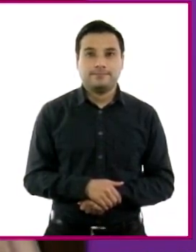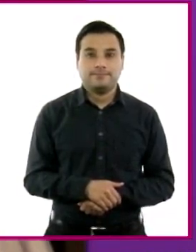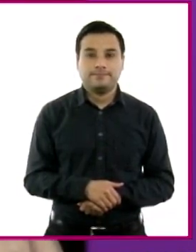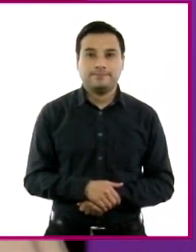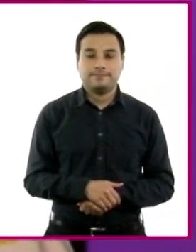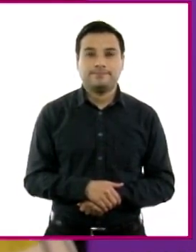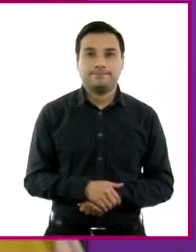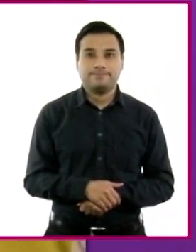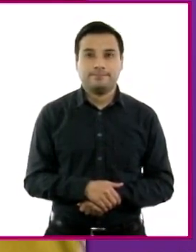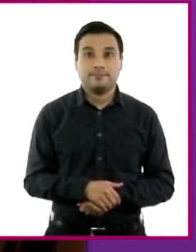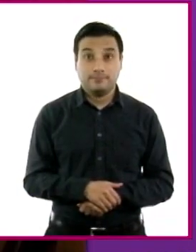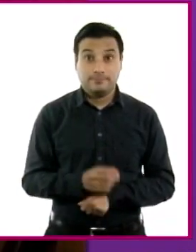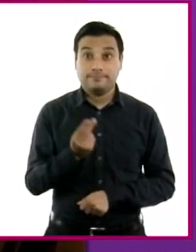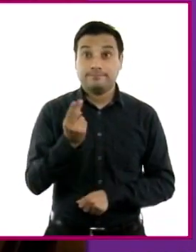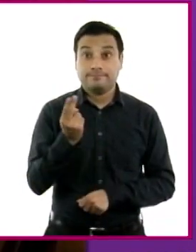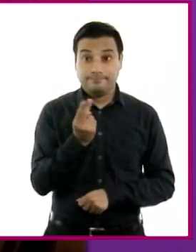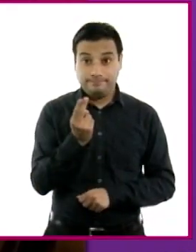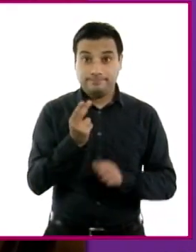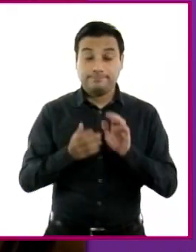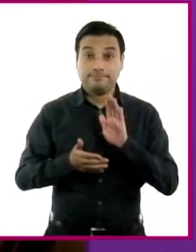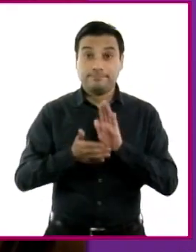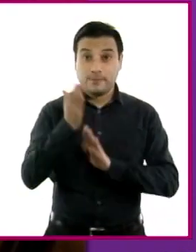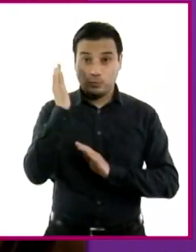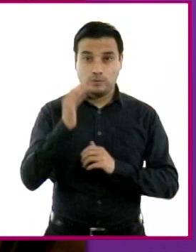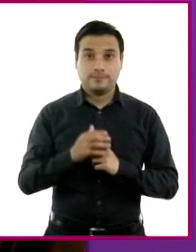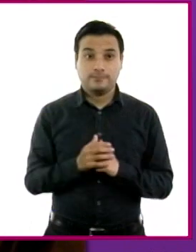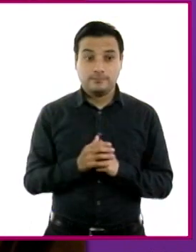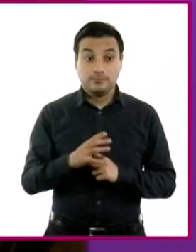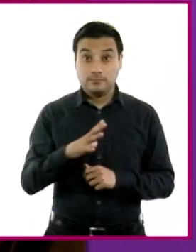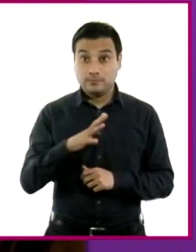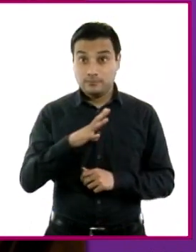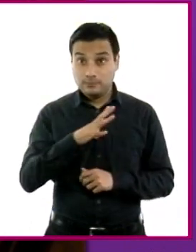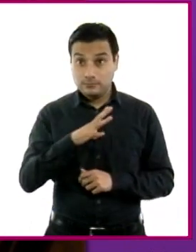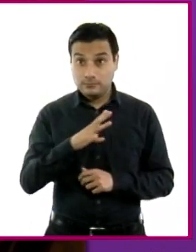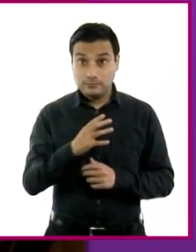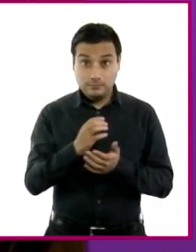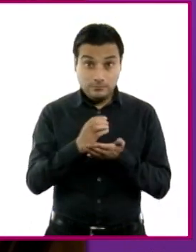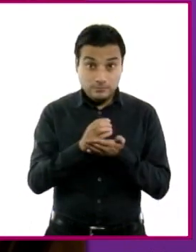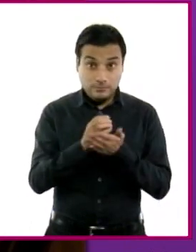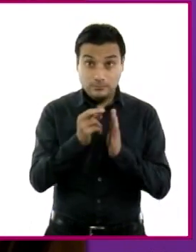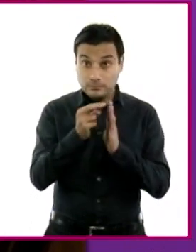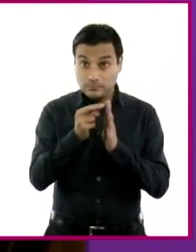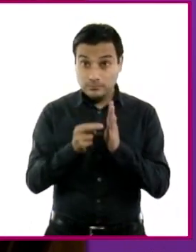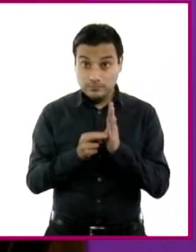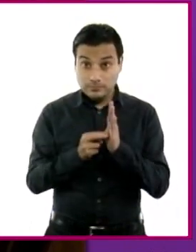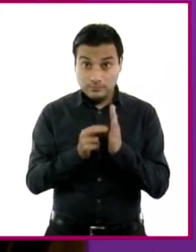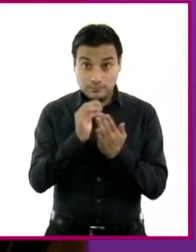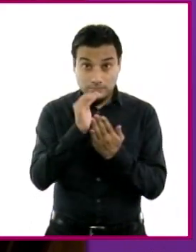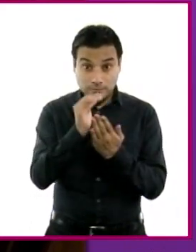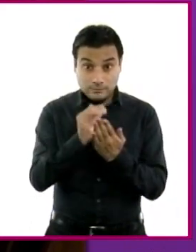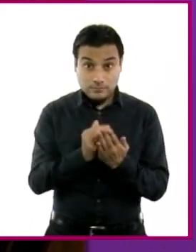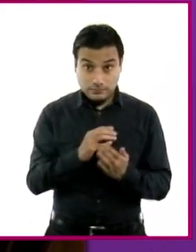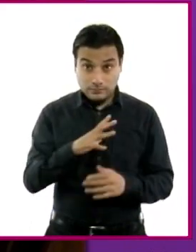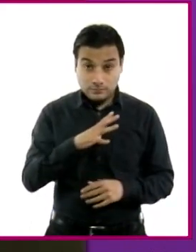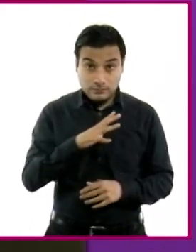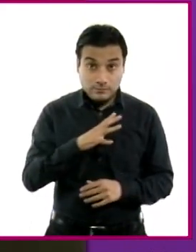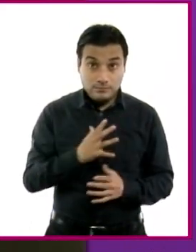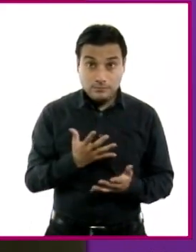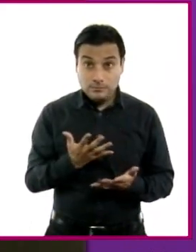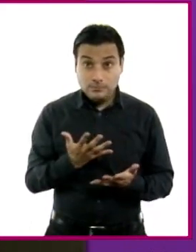We have to leave now. Do we have the notebook with all the rules the students